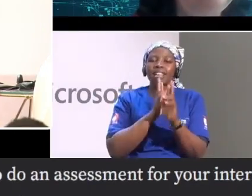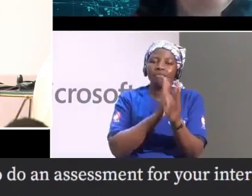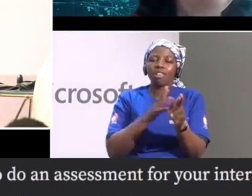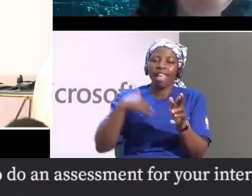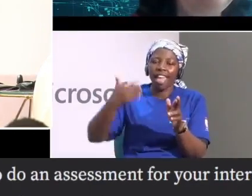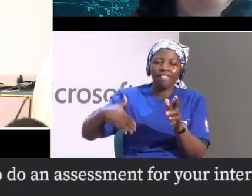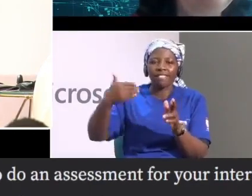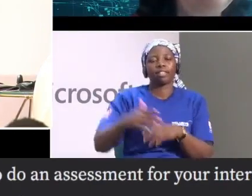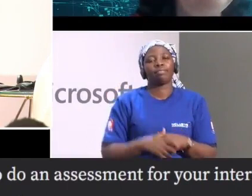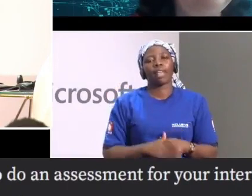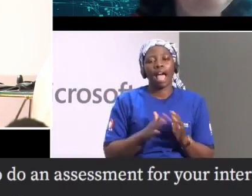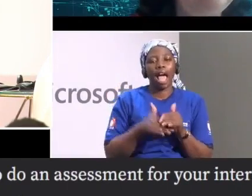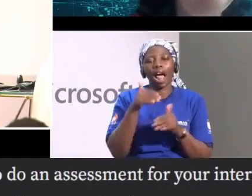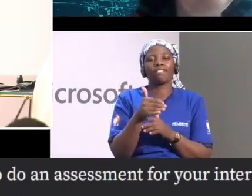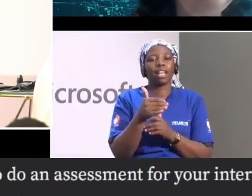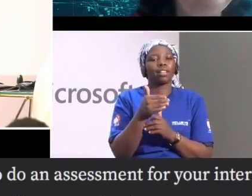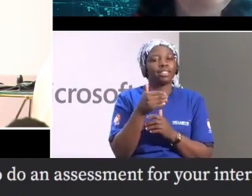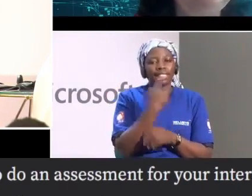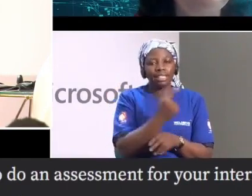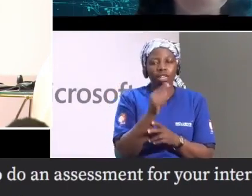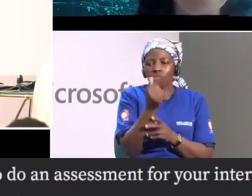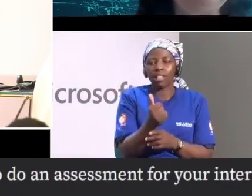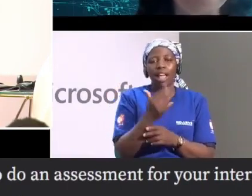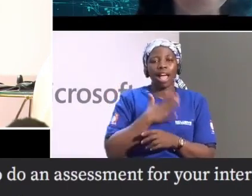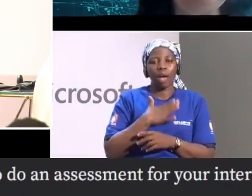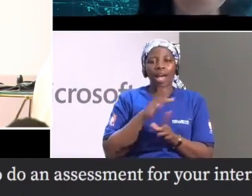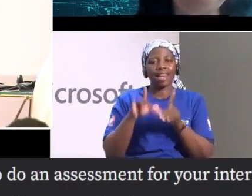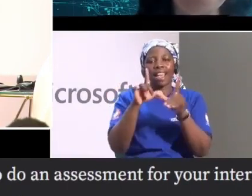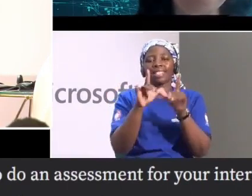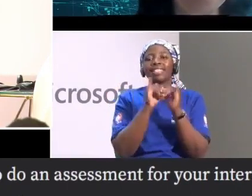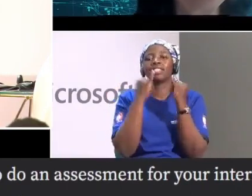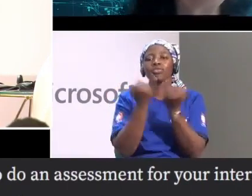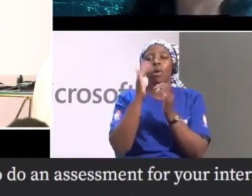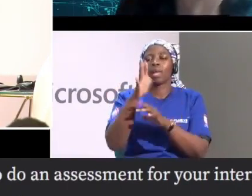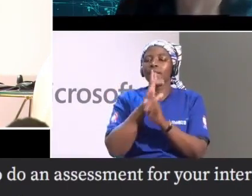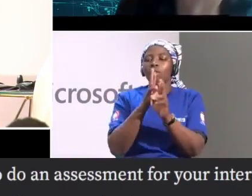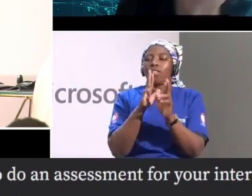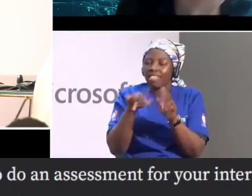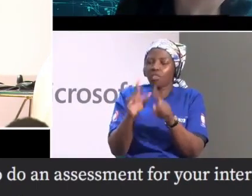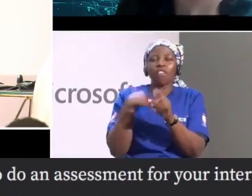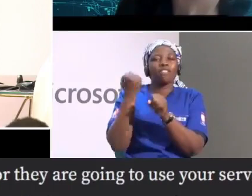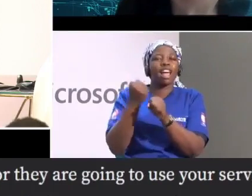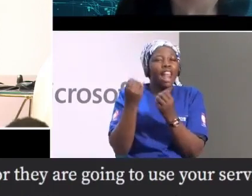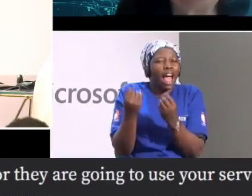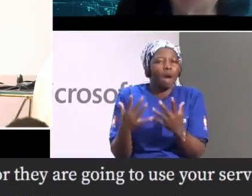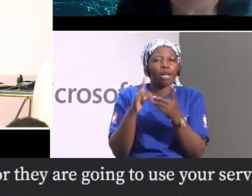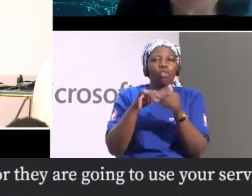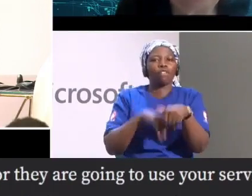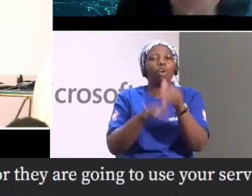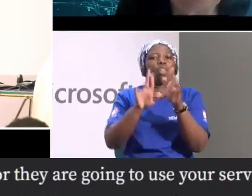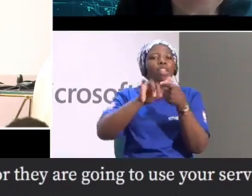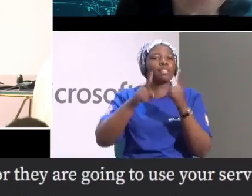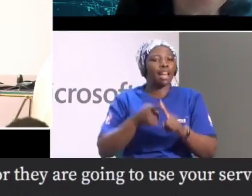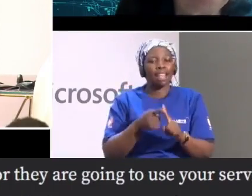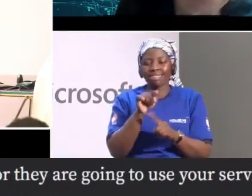So every quarter, our licensed entities will be reporting on how much they have done to comply with this standard. And the standard has